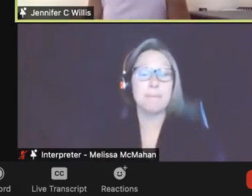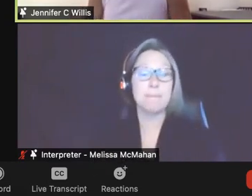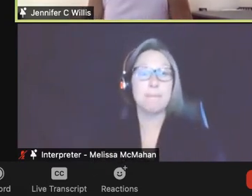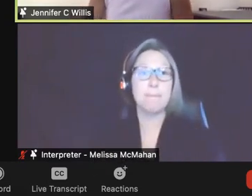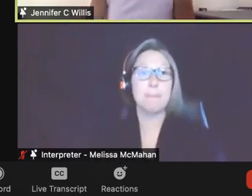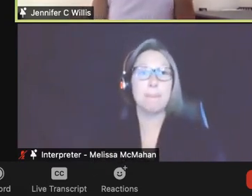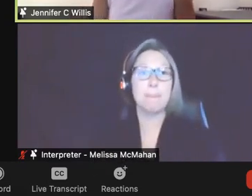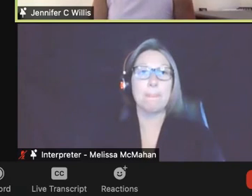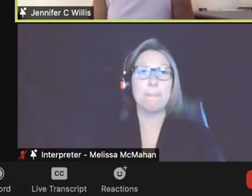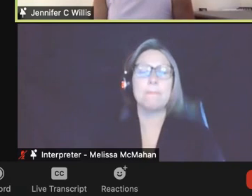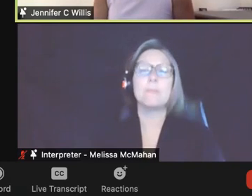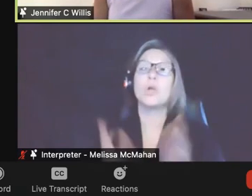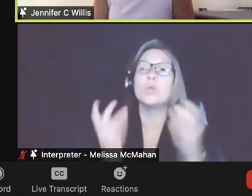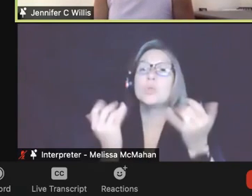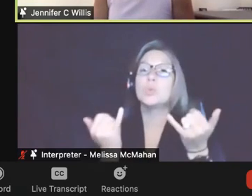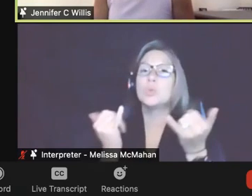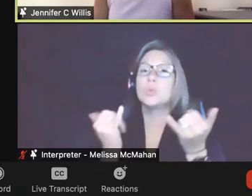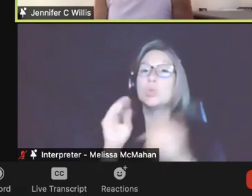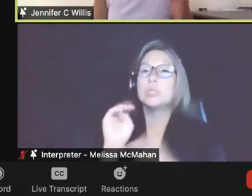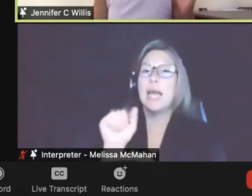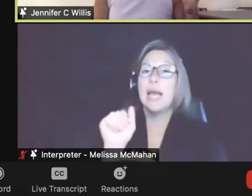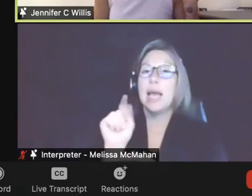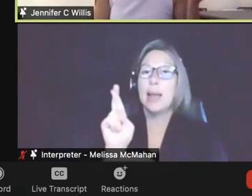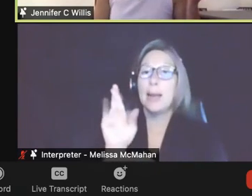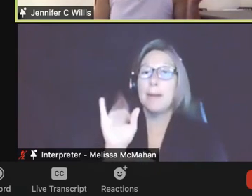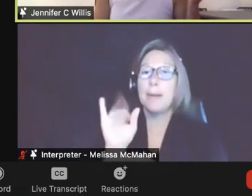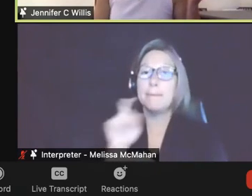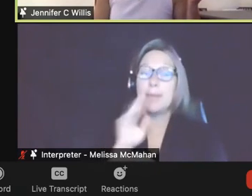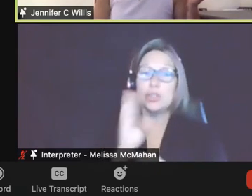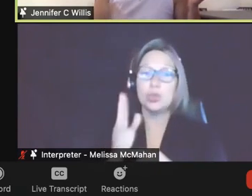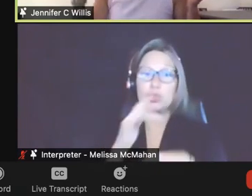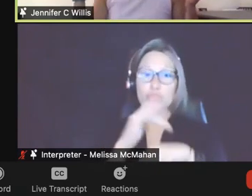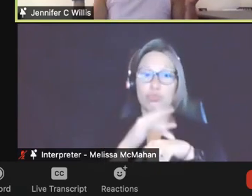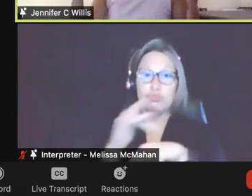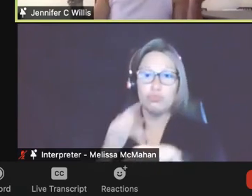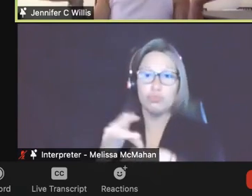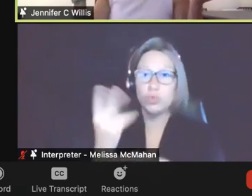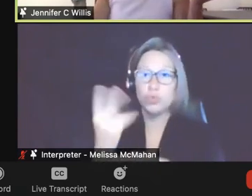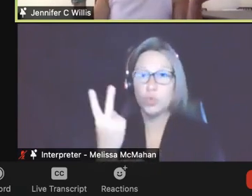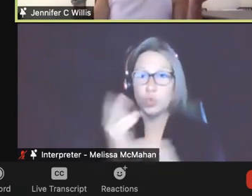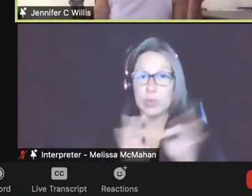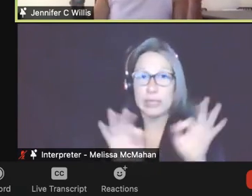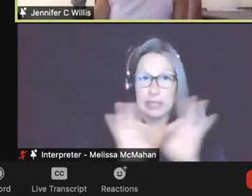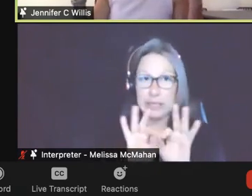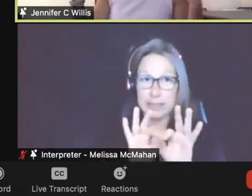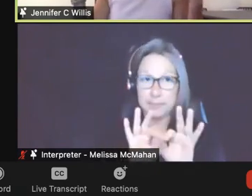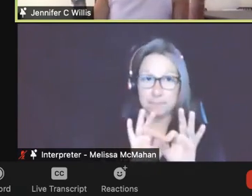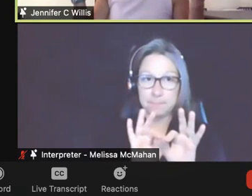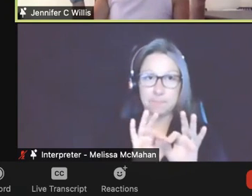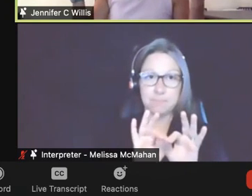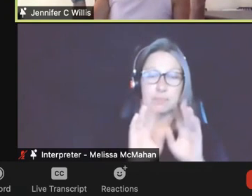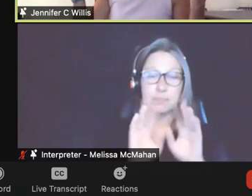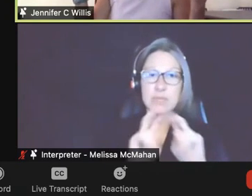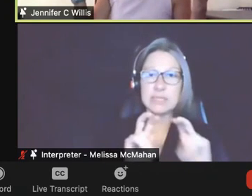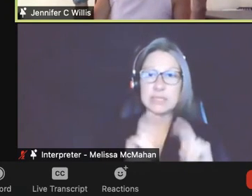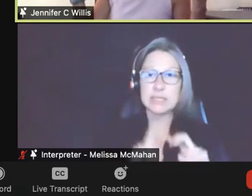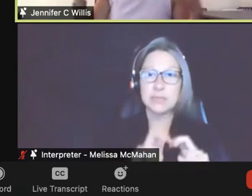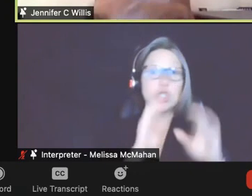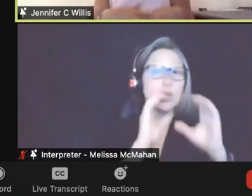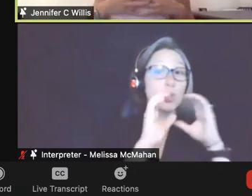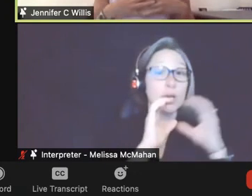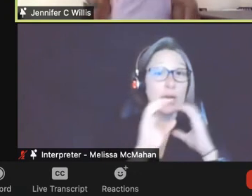So today our matrix is going to cover two key assessments, the communication matrix and the CVI range. And so why is it